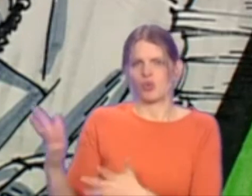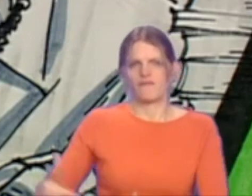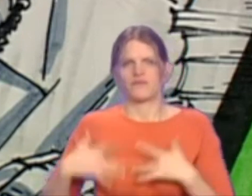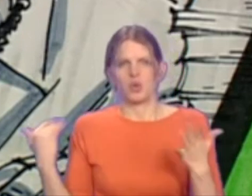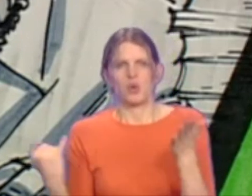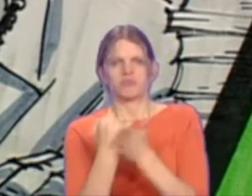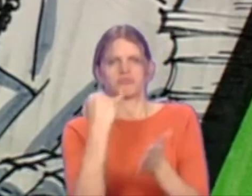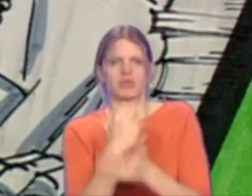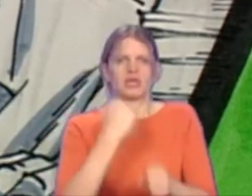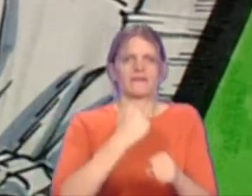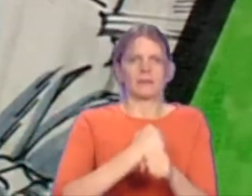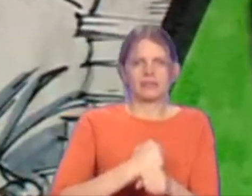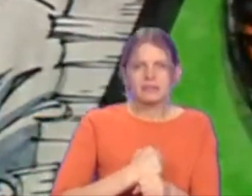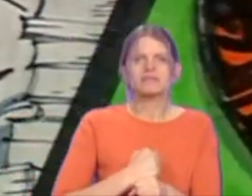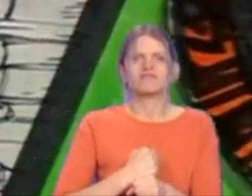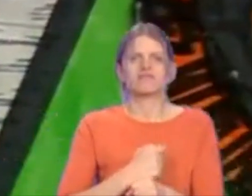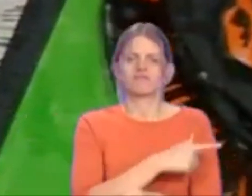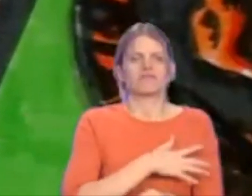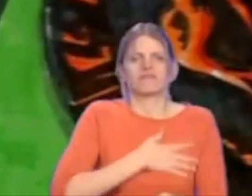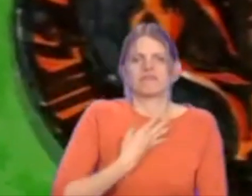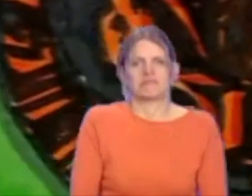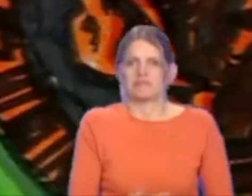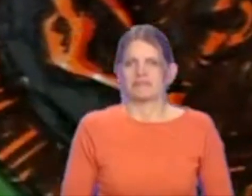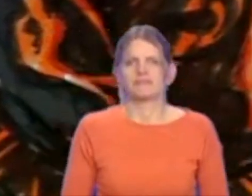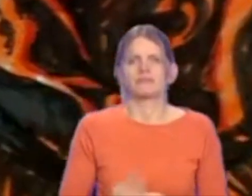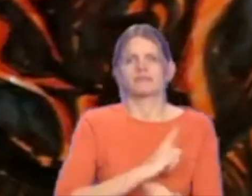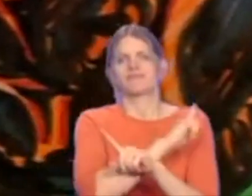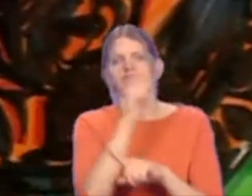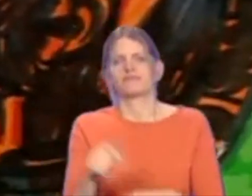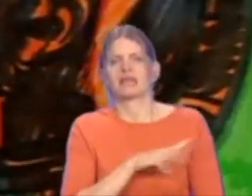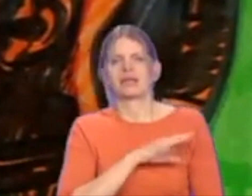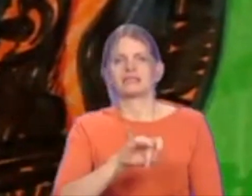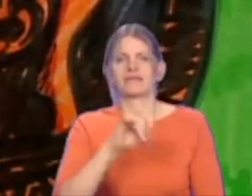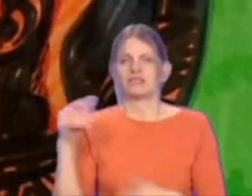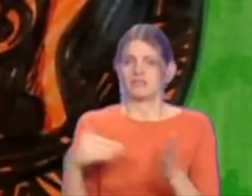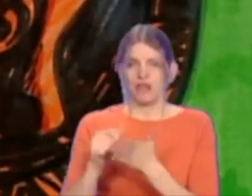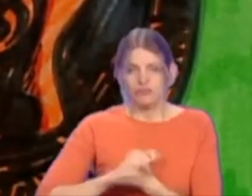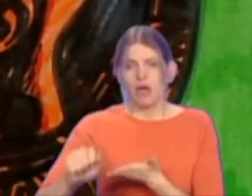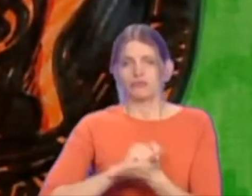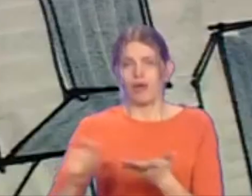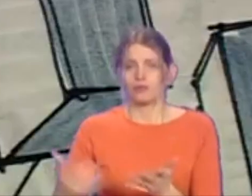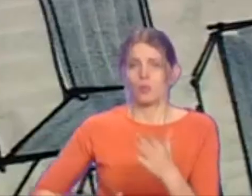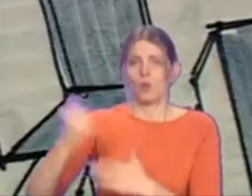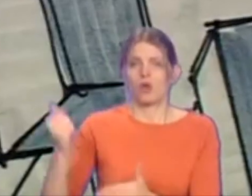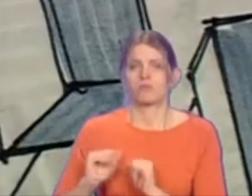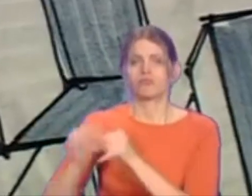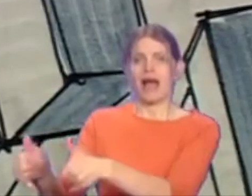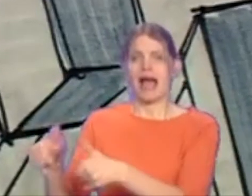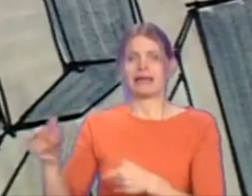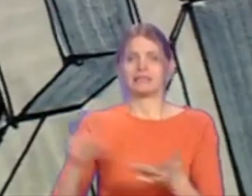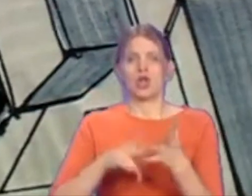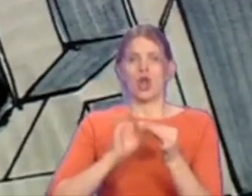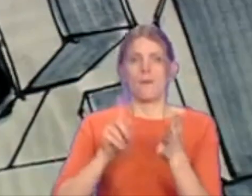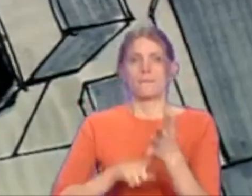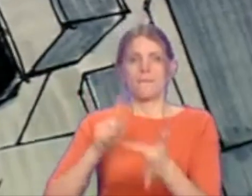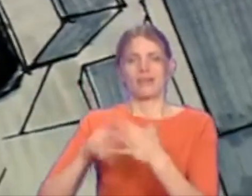write, and in 1970 was awarded the Nobel Prize for Literature. It was decided he must be stopped. In